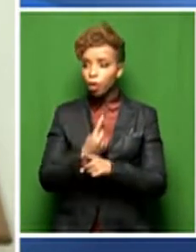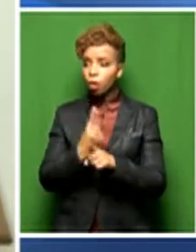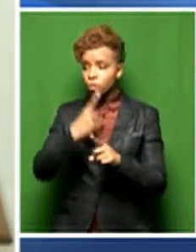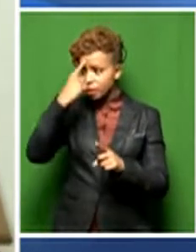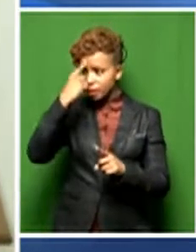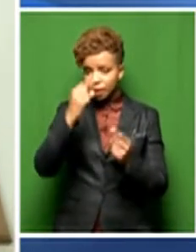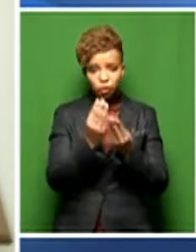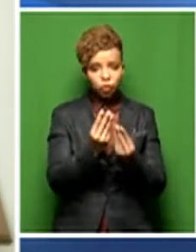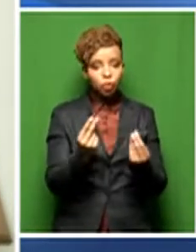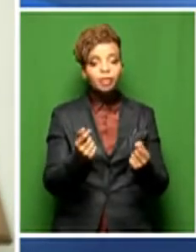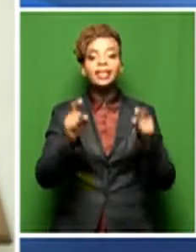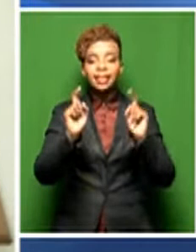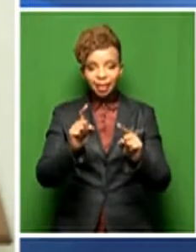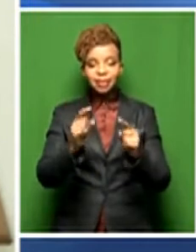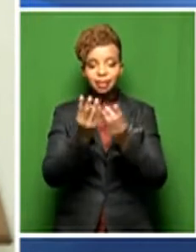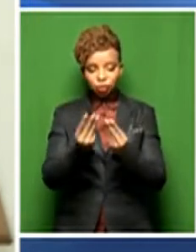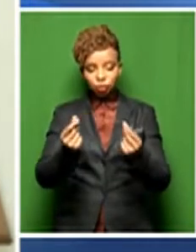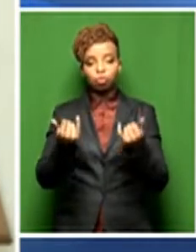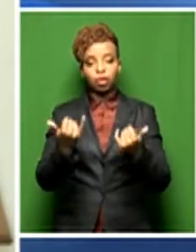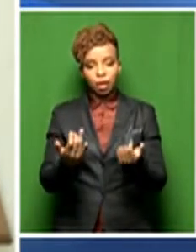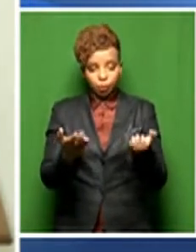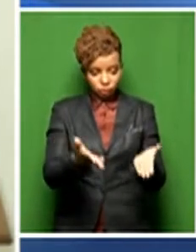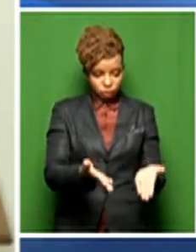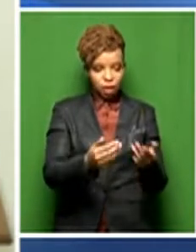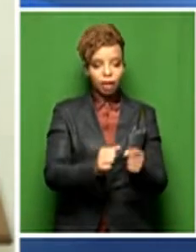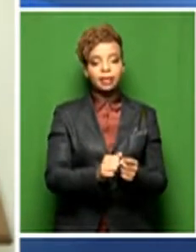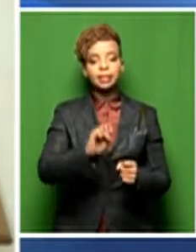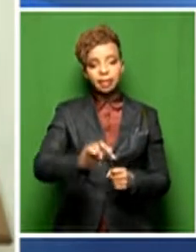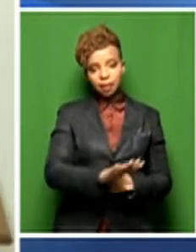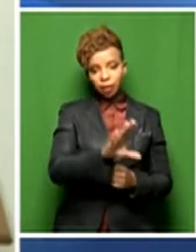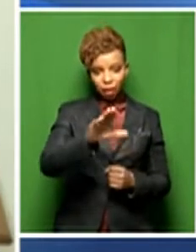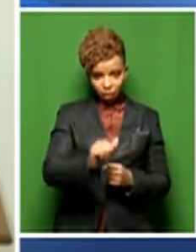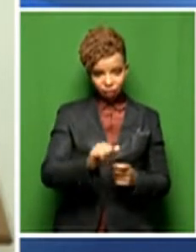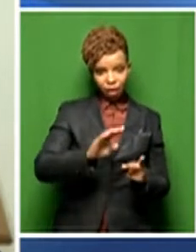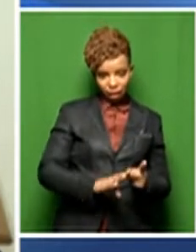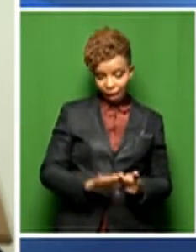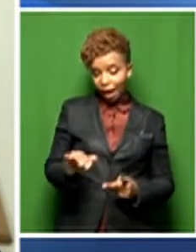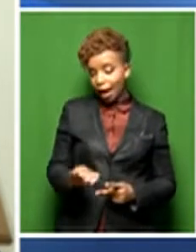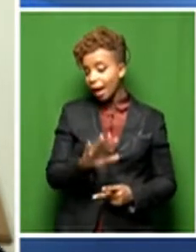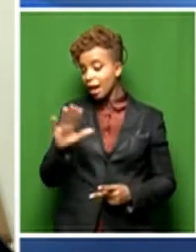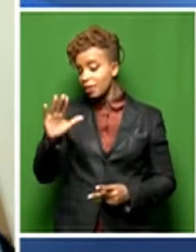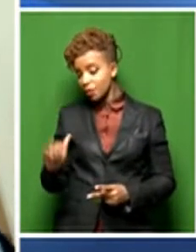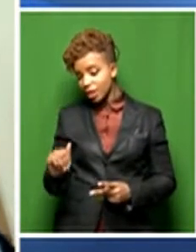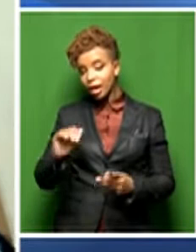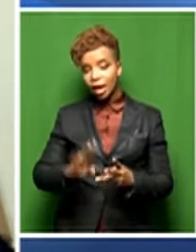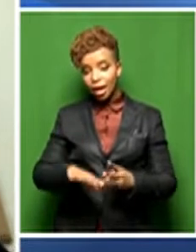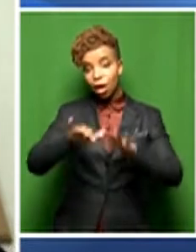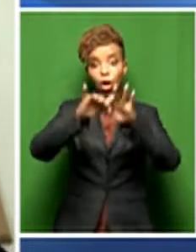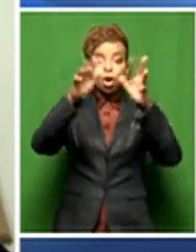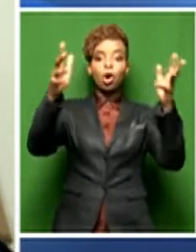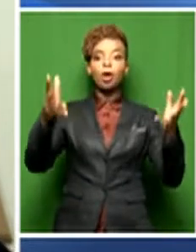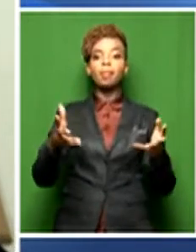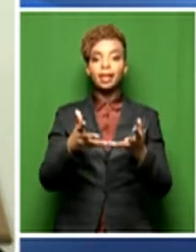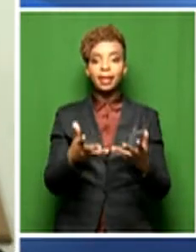Africa, to Africa, and globally as well, to stop and curb gender-based violence. And I